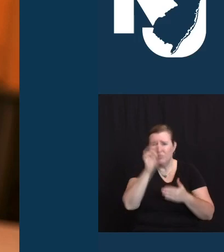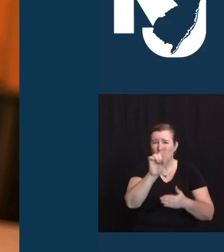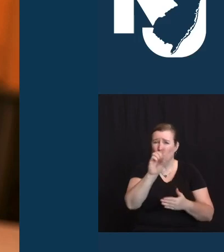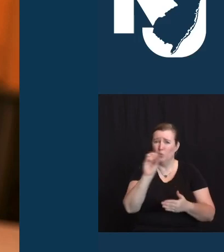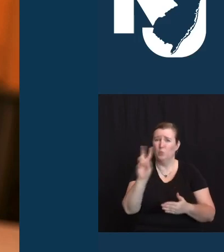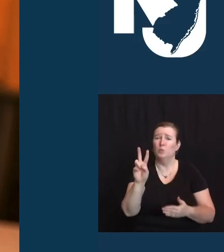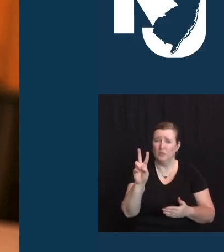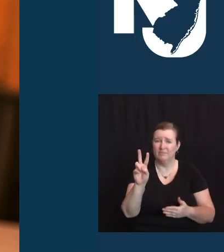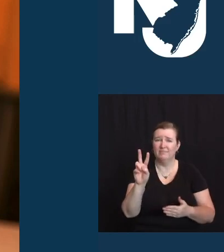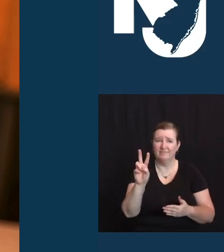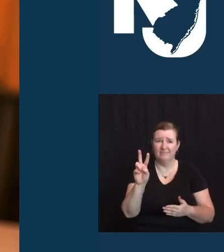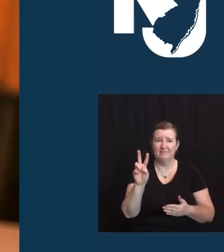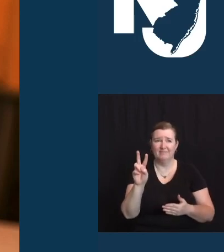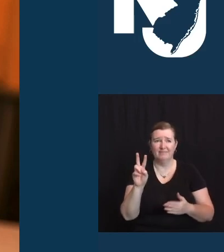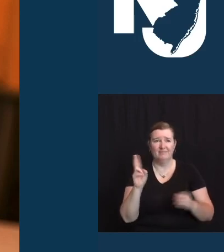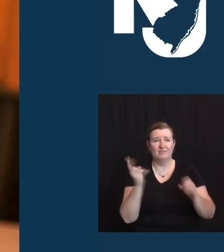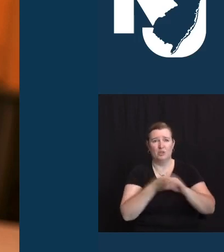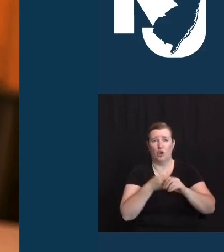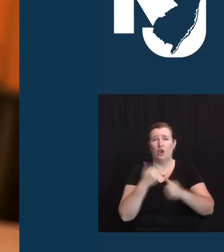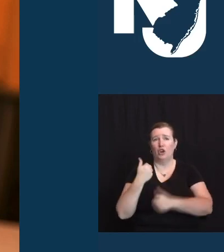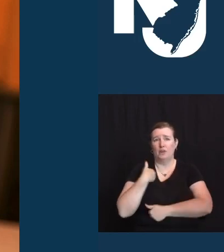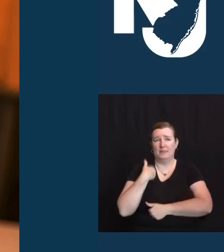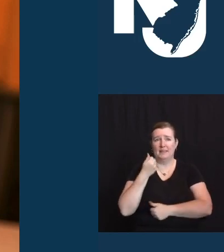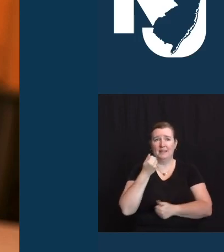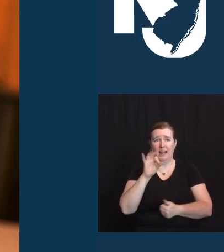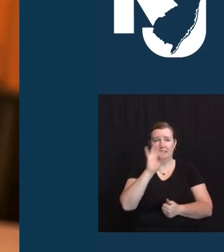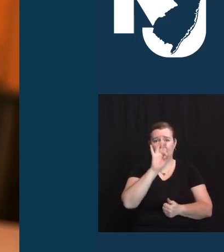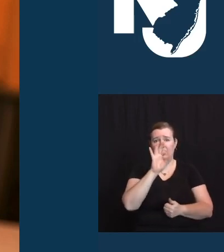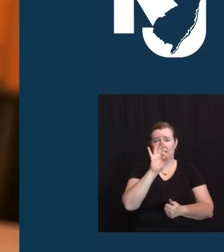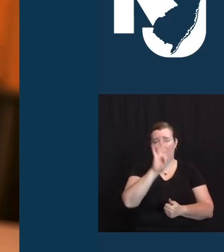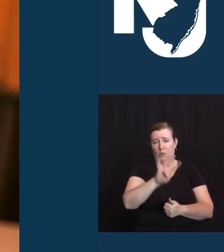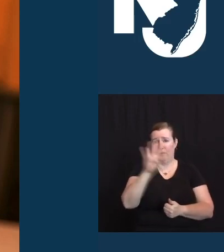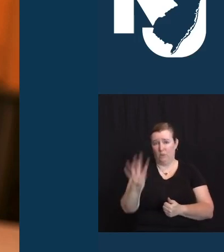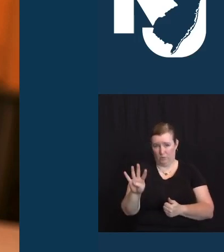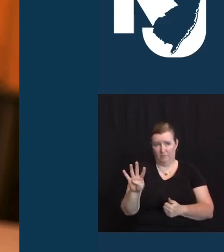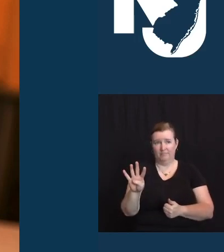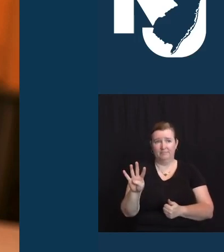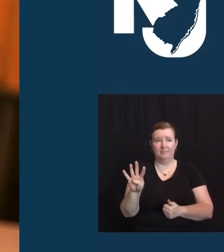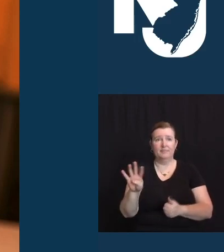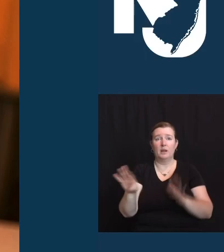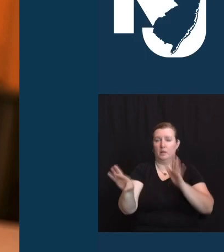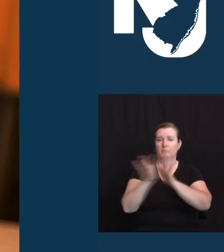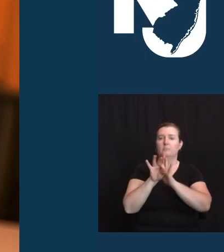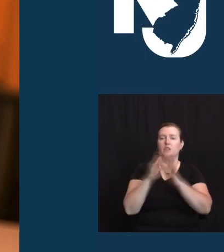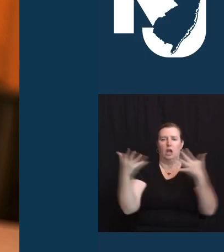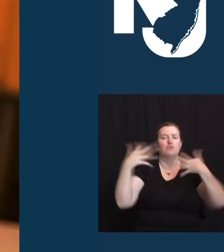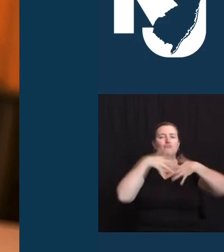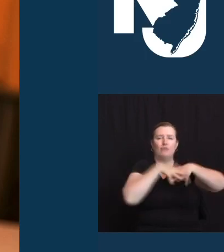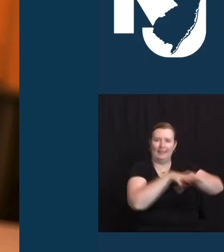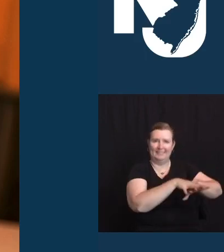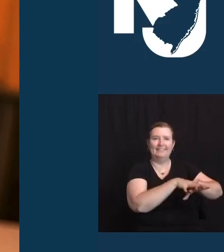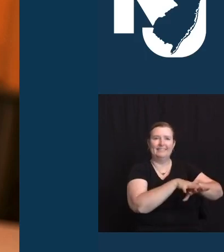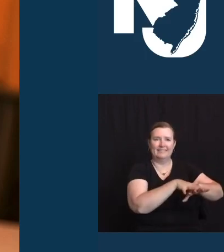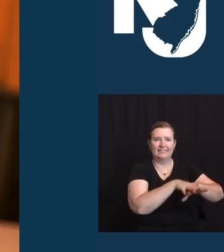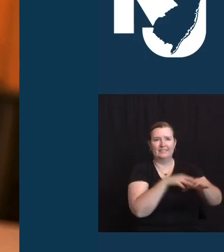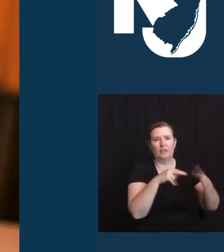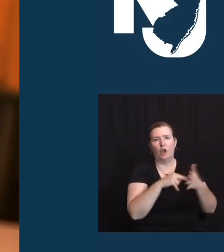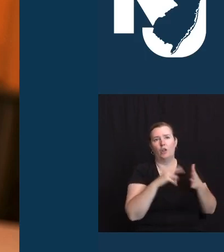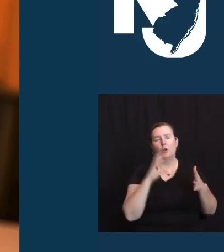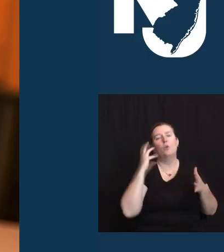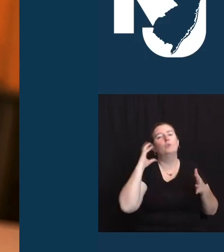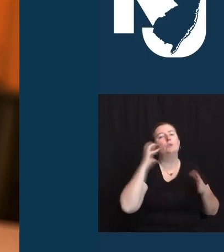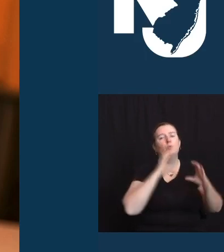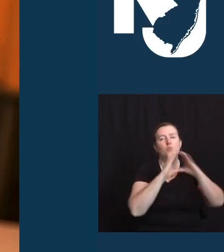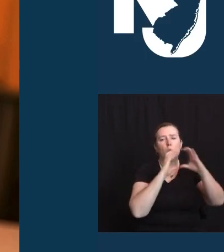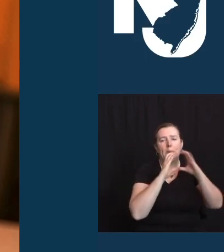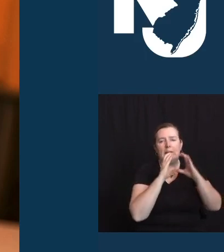He joined the Army in 1944 and was selected to integrate a radio communication class in the Army Air Corps, what later